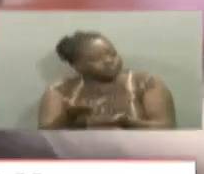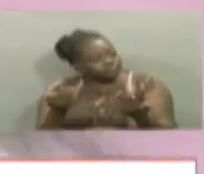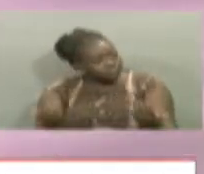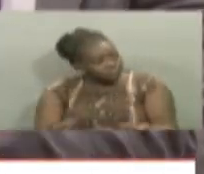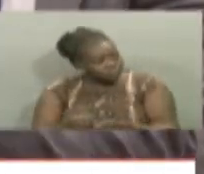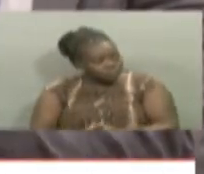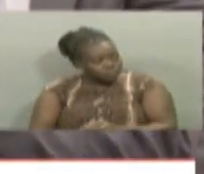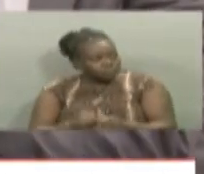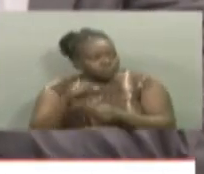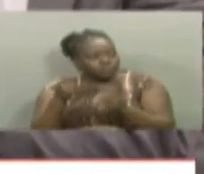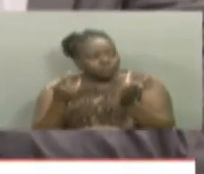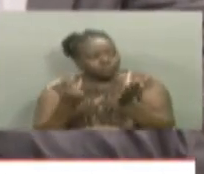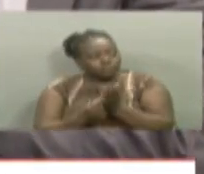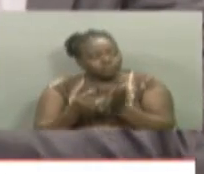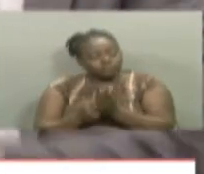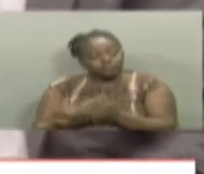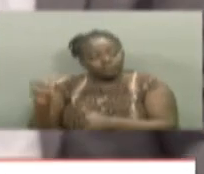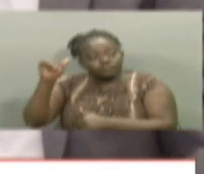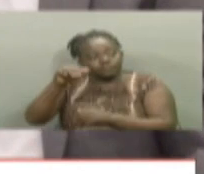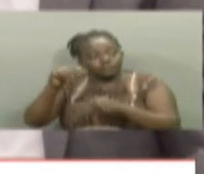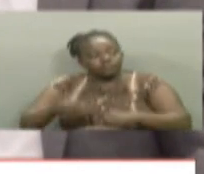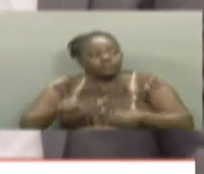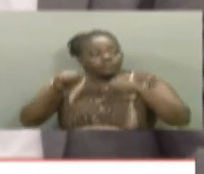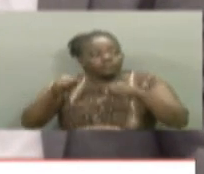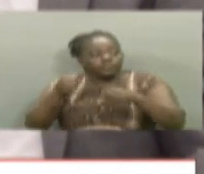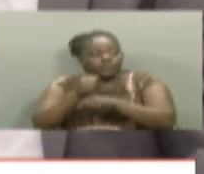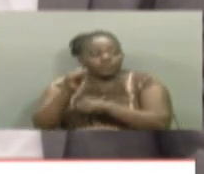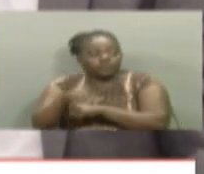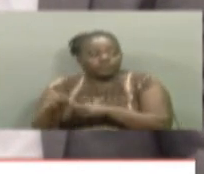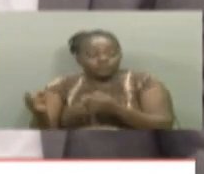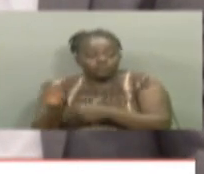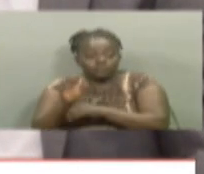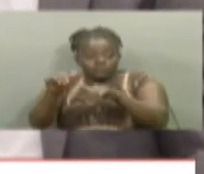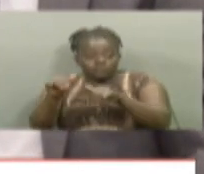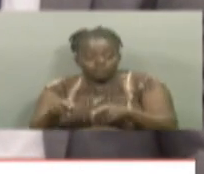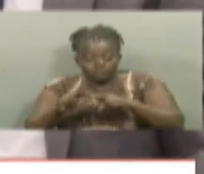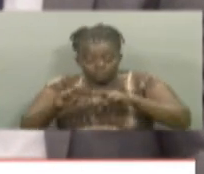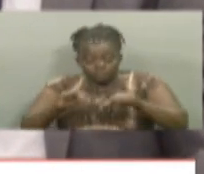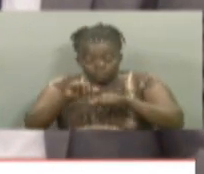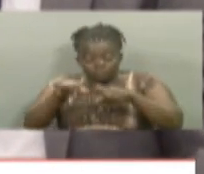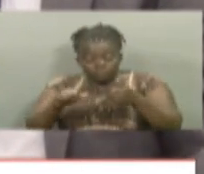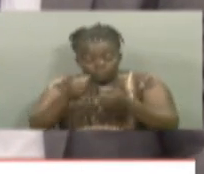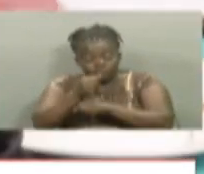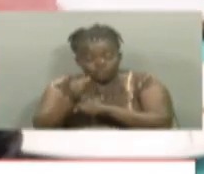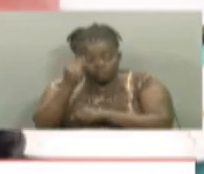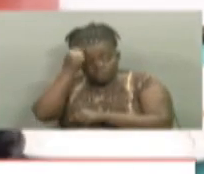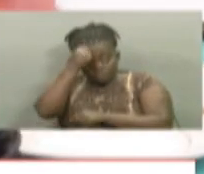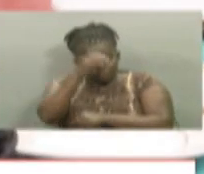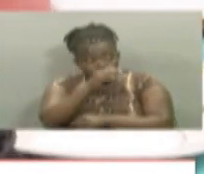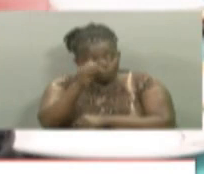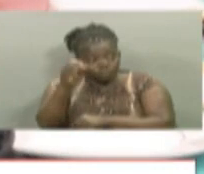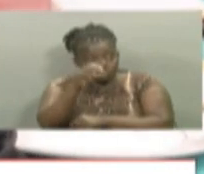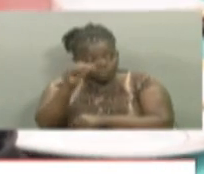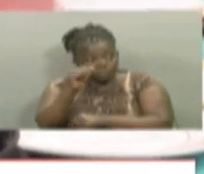Ku nsonga za Uganda Airlines n'akulira ekitongole kino Jennifer Wamutulaki n'akakyuka Paalamenti akanoonyeza ku bitongole bya gavumenti kosase